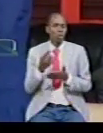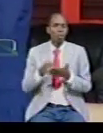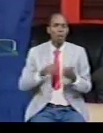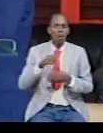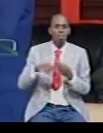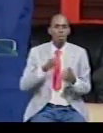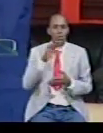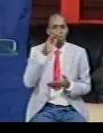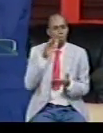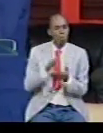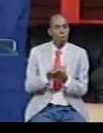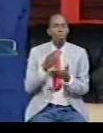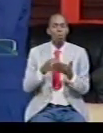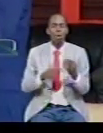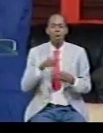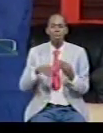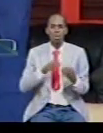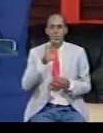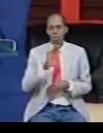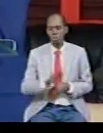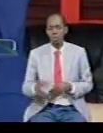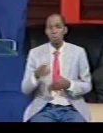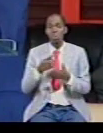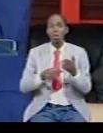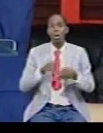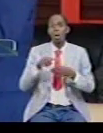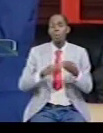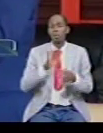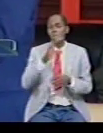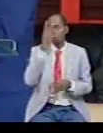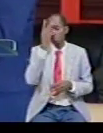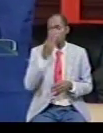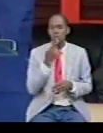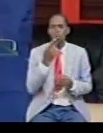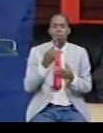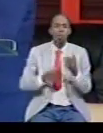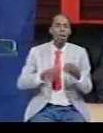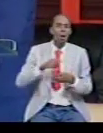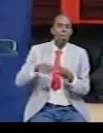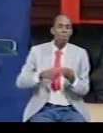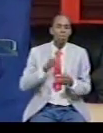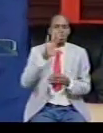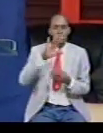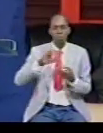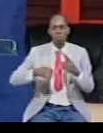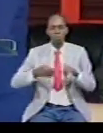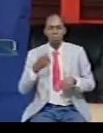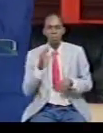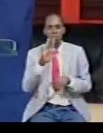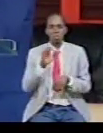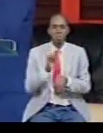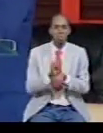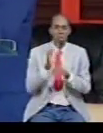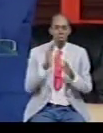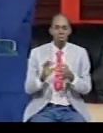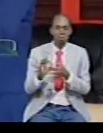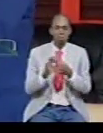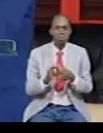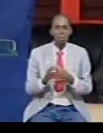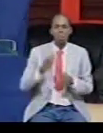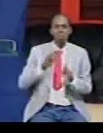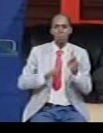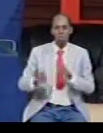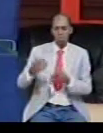your children? How about your parents? How about your friends? How about your co-workers? How about people around